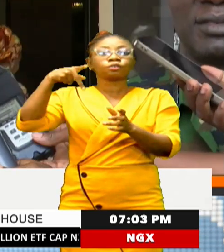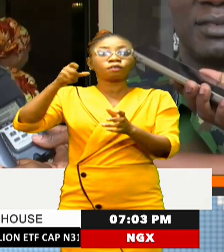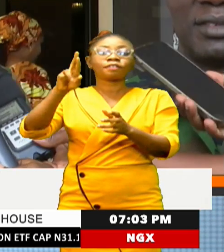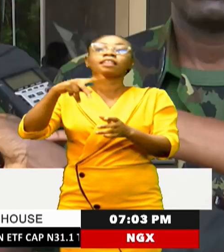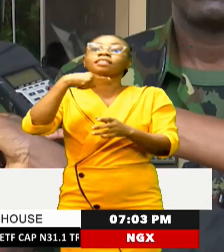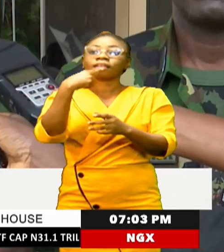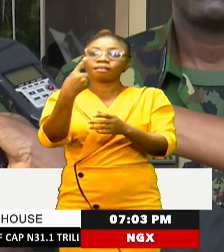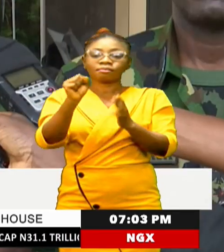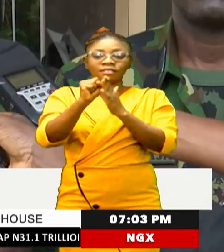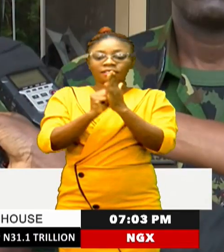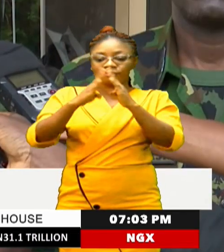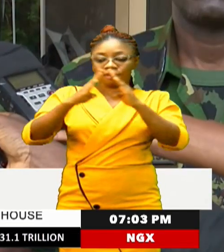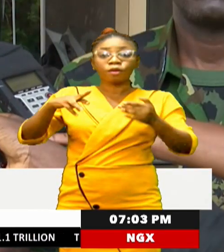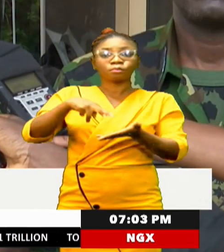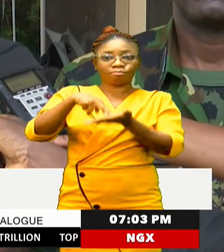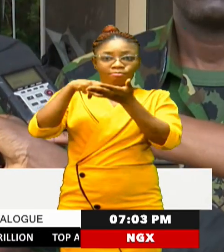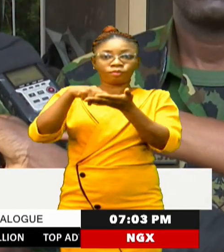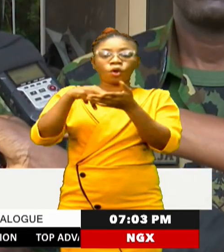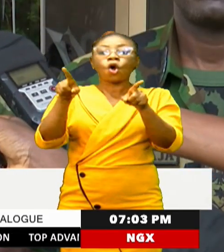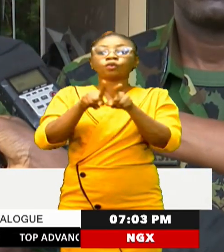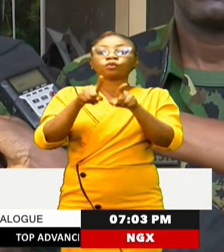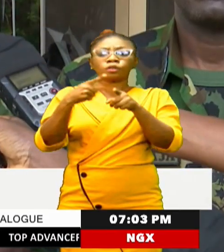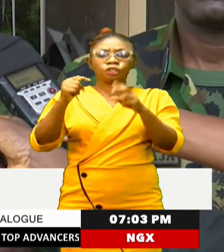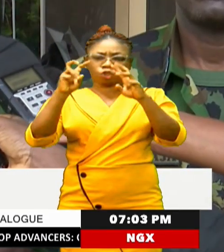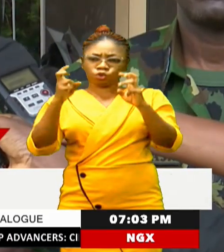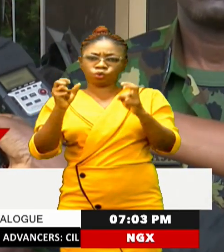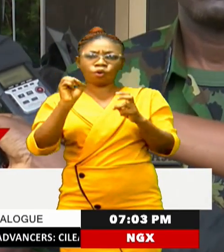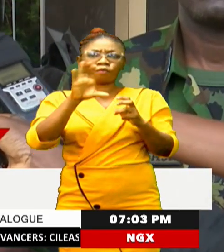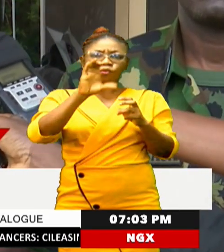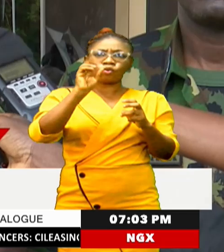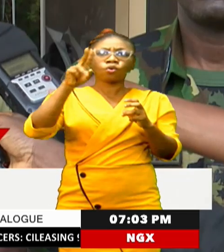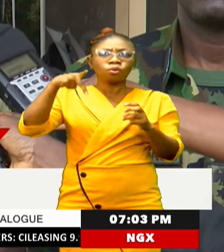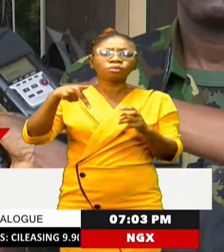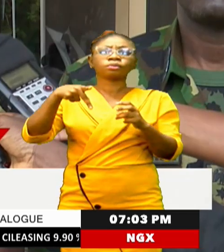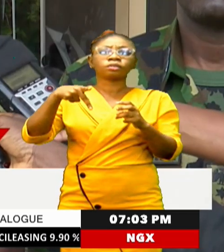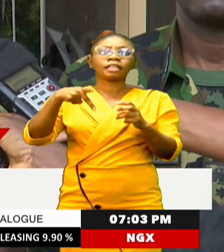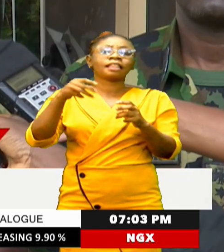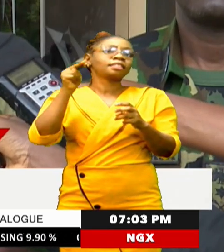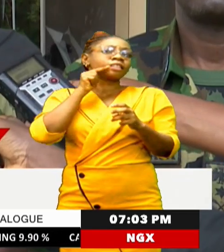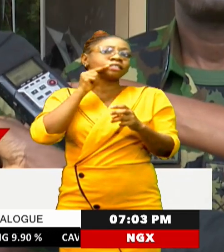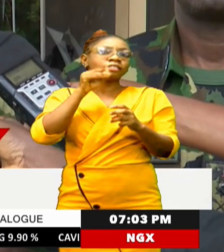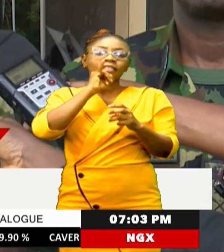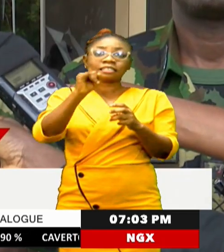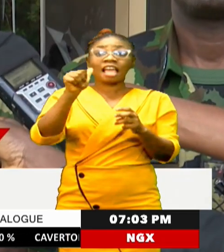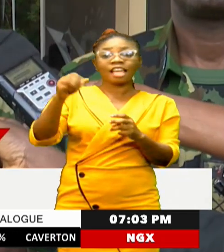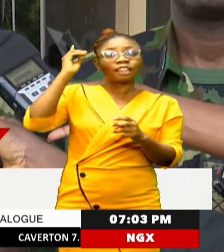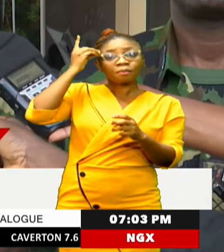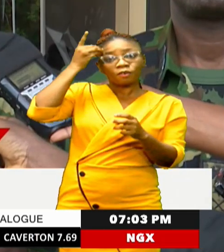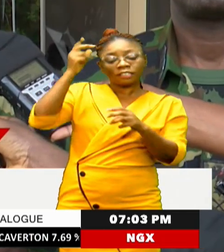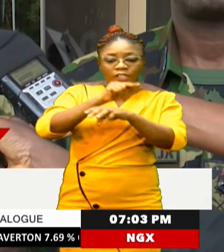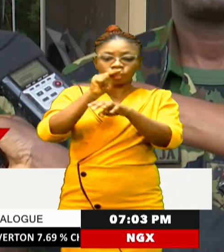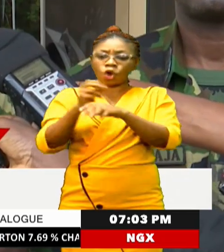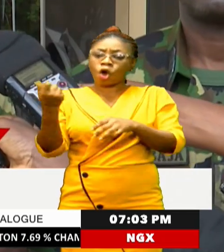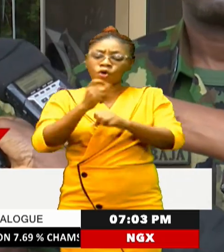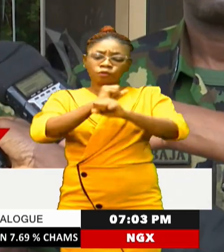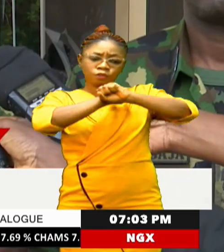correspondents. Also the issue of coups. Nigeria is a sovereign nation. Nigeria is a democratic nation. All security agencies